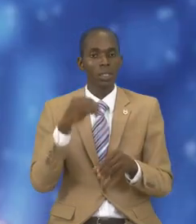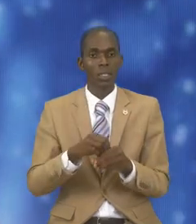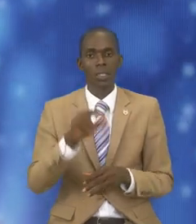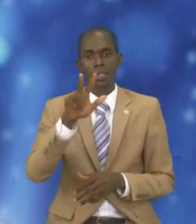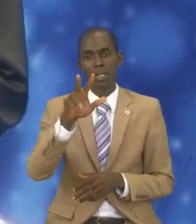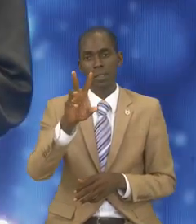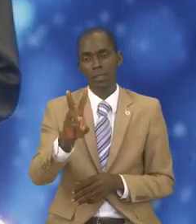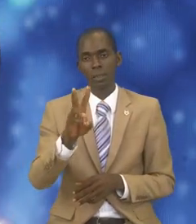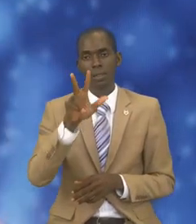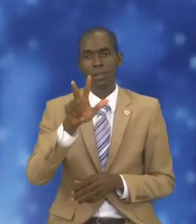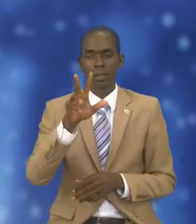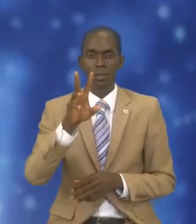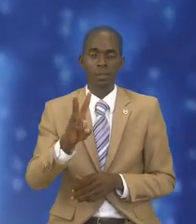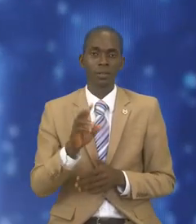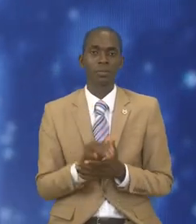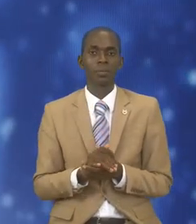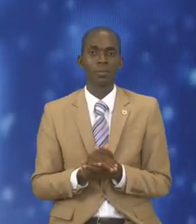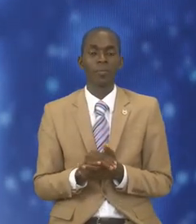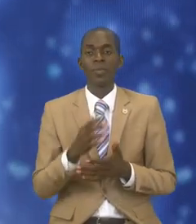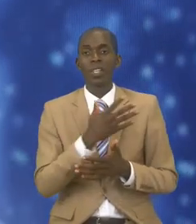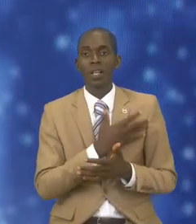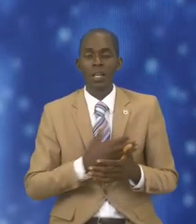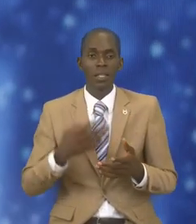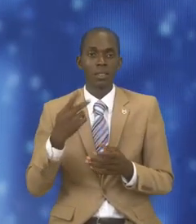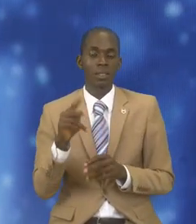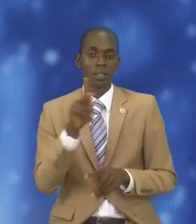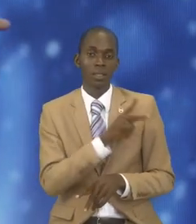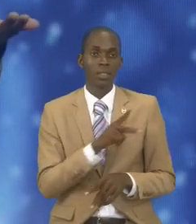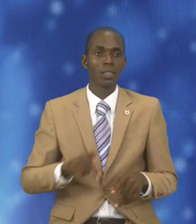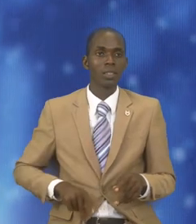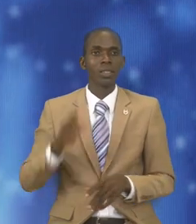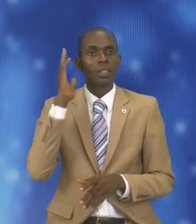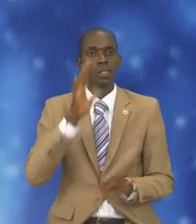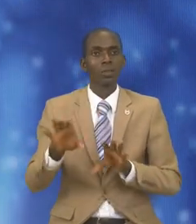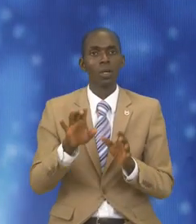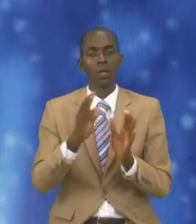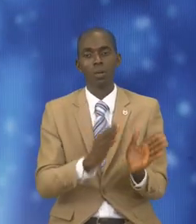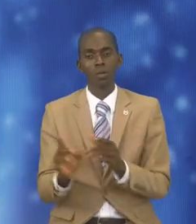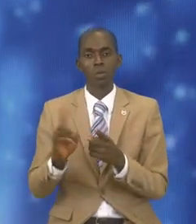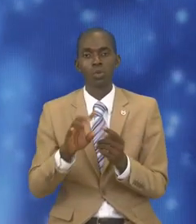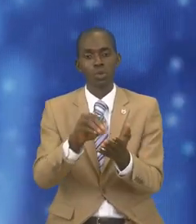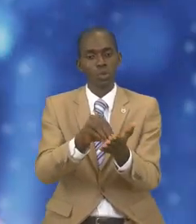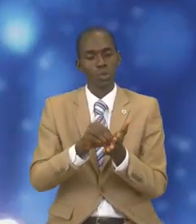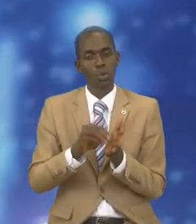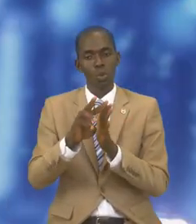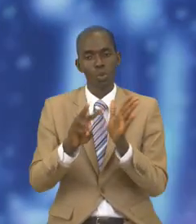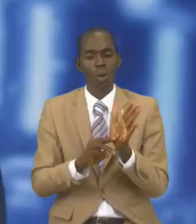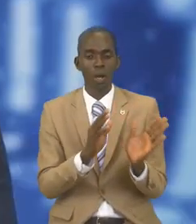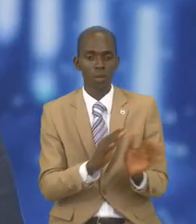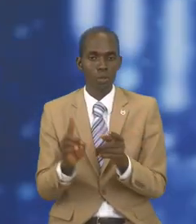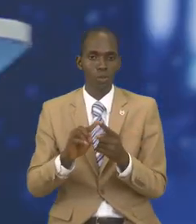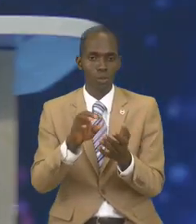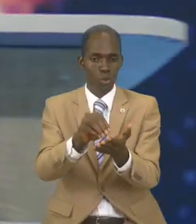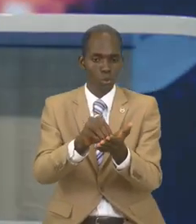36. In verse 36, and the king shall do according to his own will, according to his